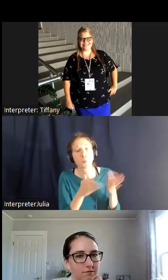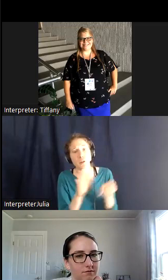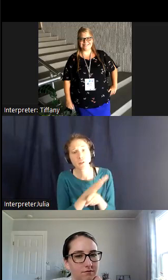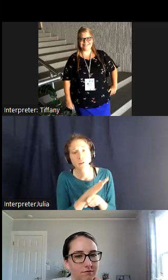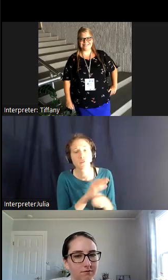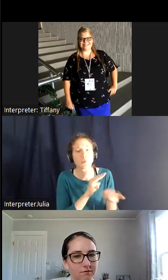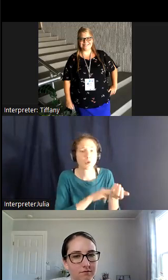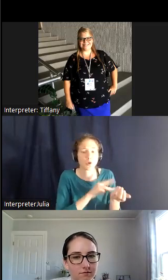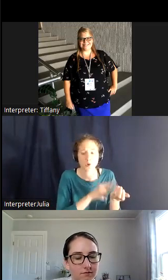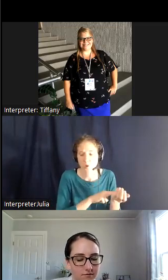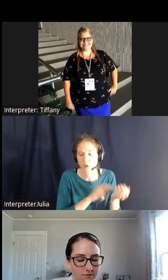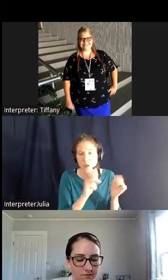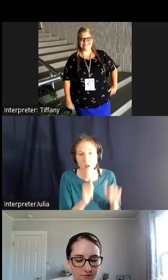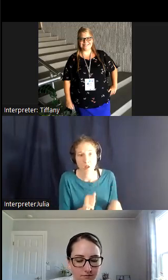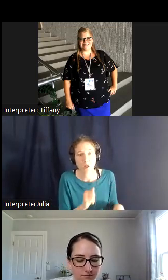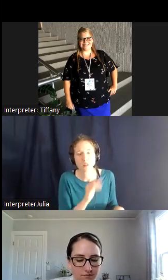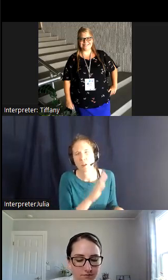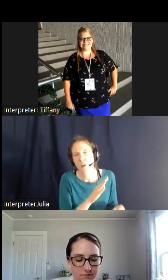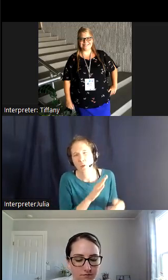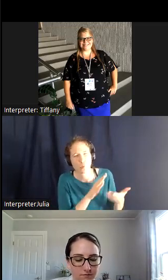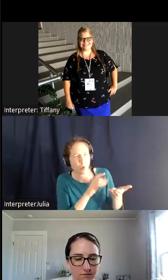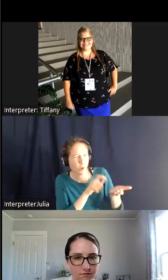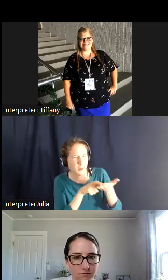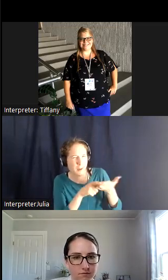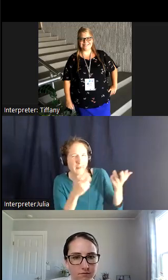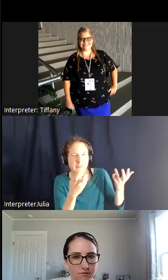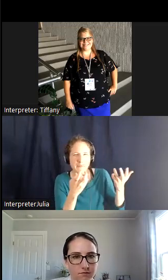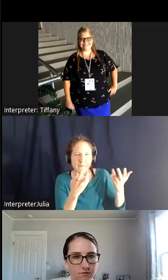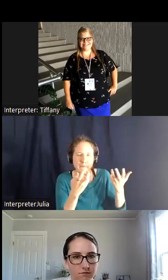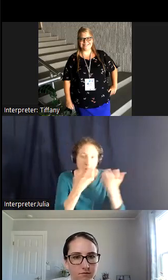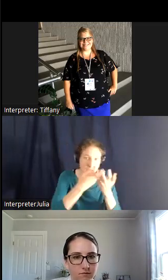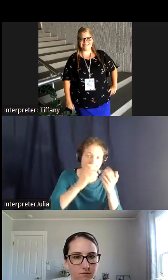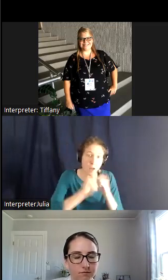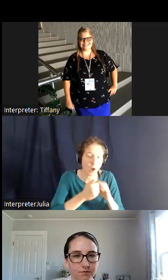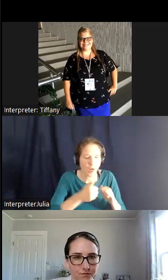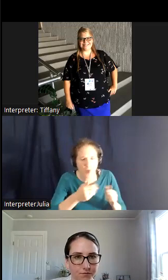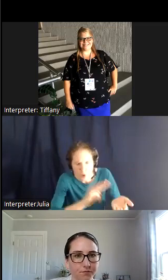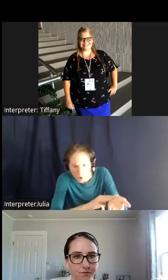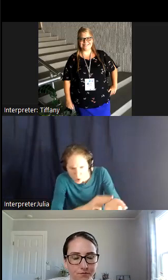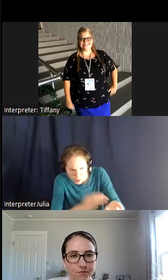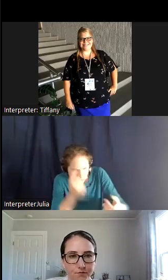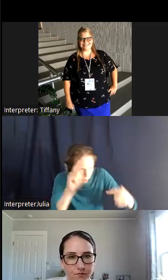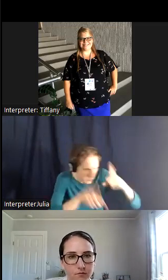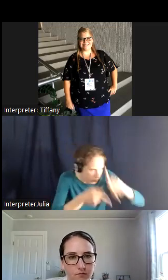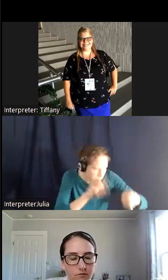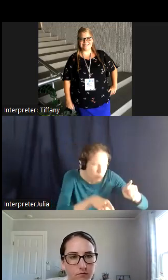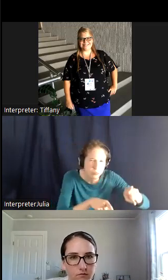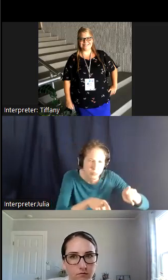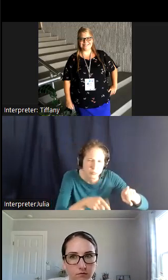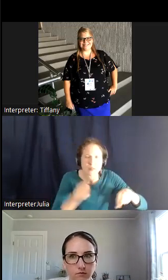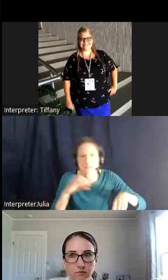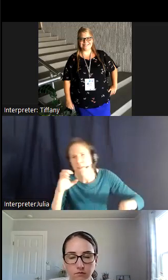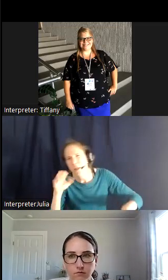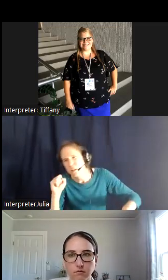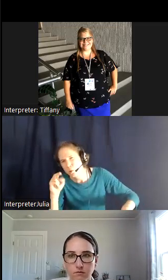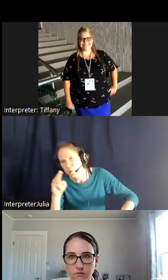by subcontracting with another provider to do that particular service type. So we will look at